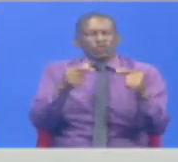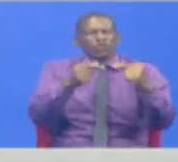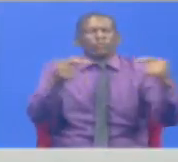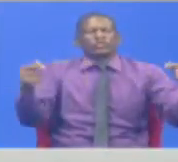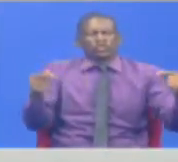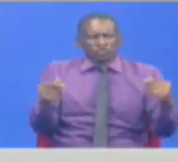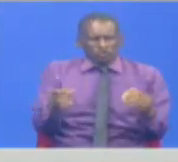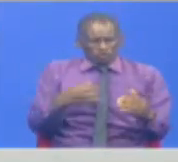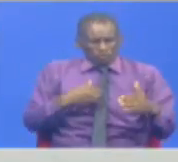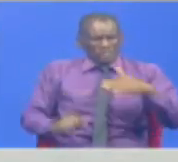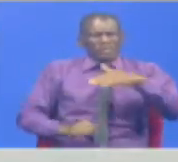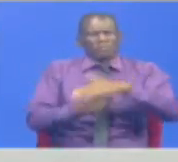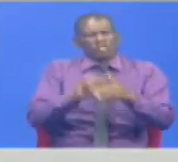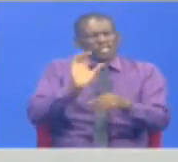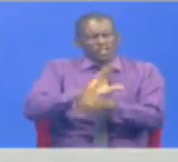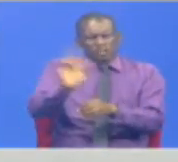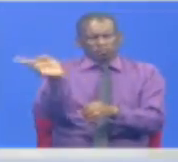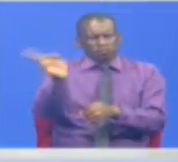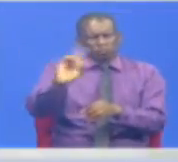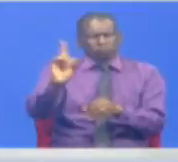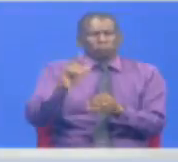nini.